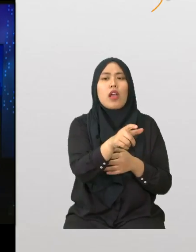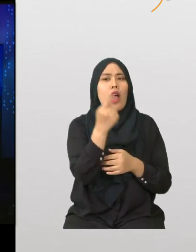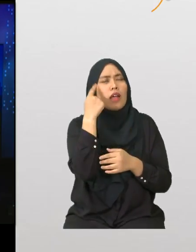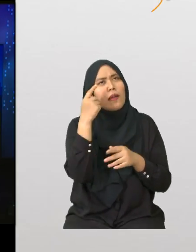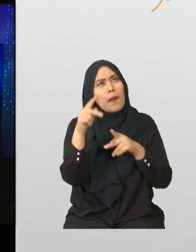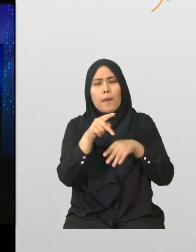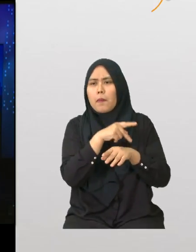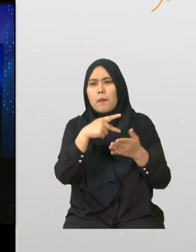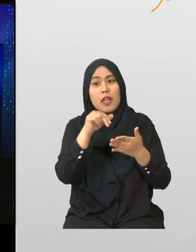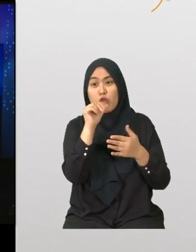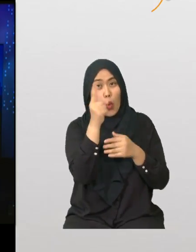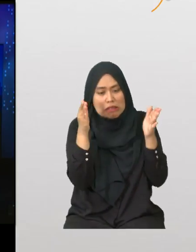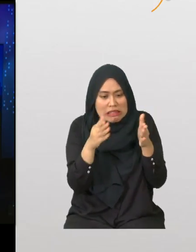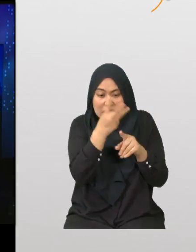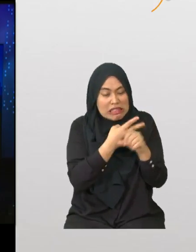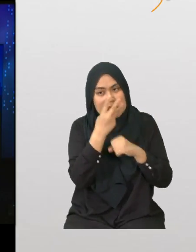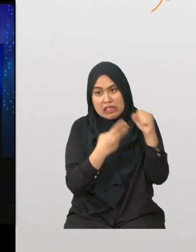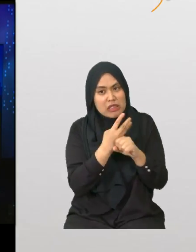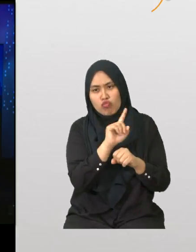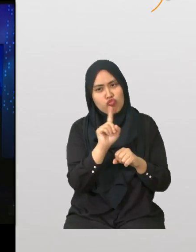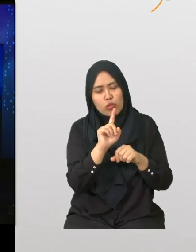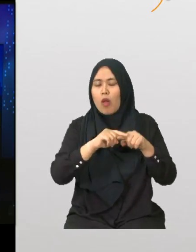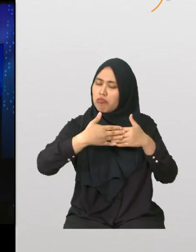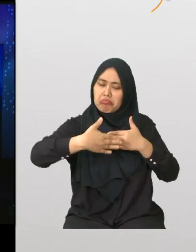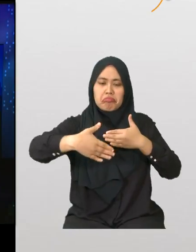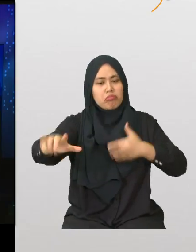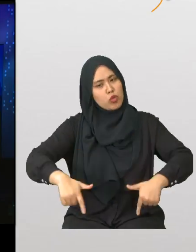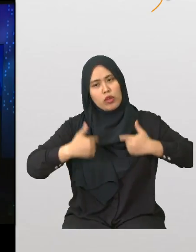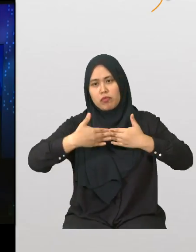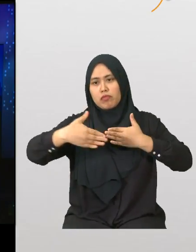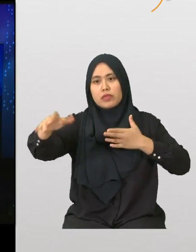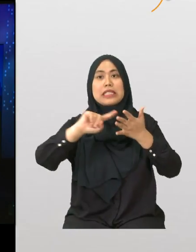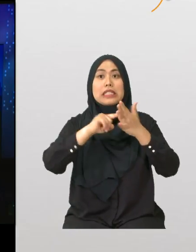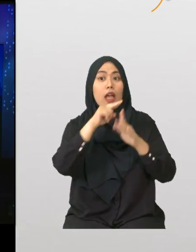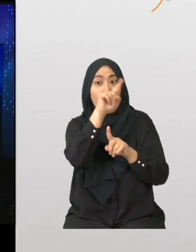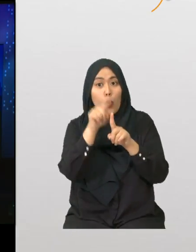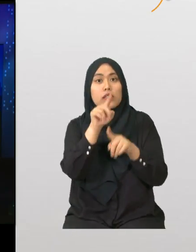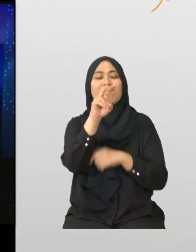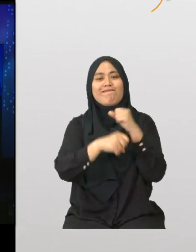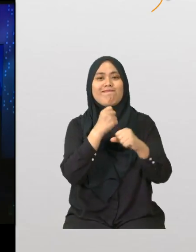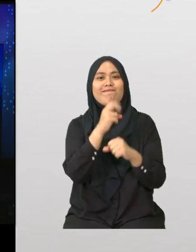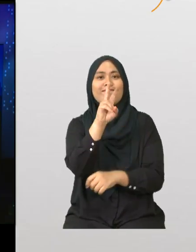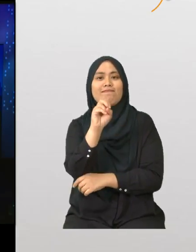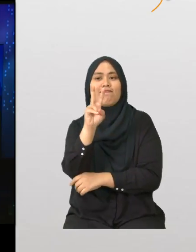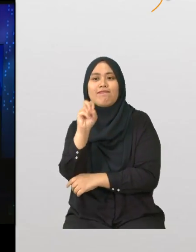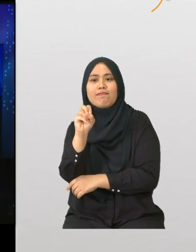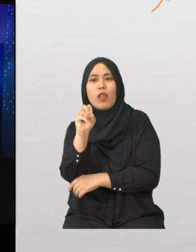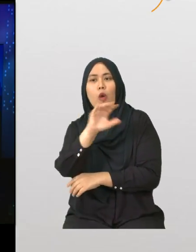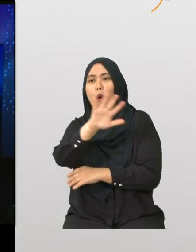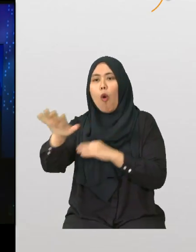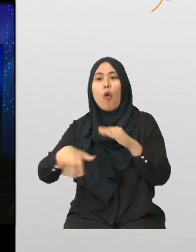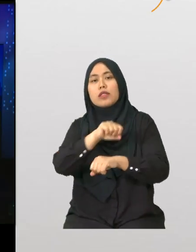long as you live, not just 6 years. The scheme will start in 2020, and it will cover all Singaporeans born